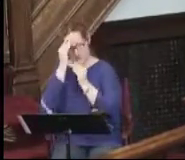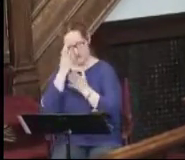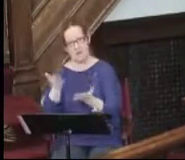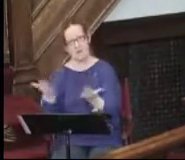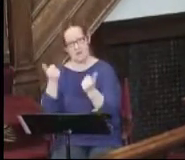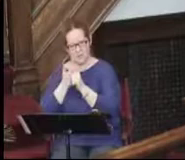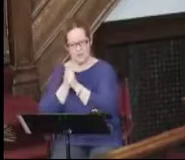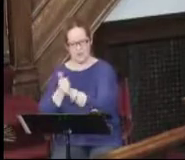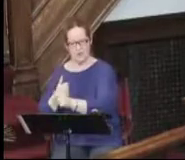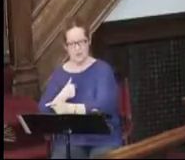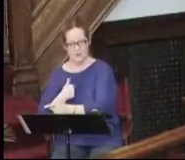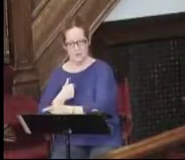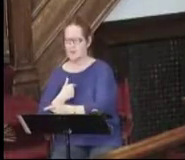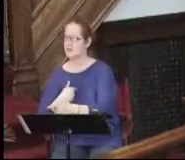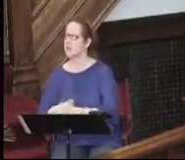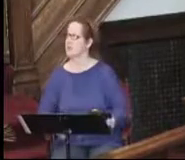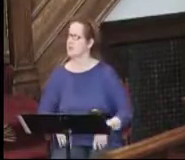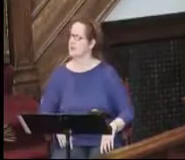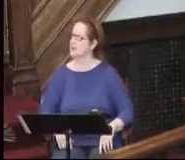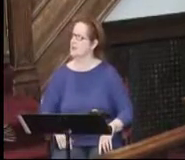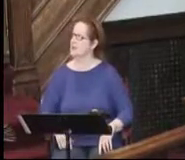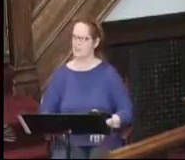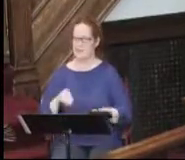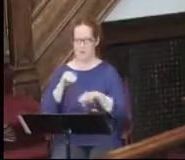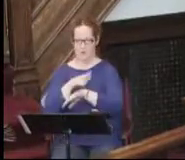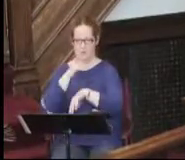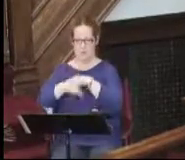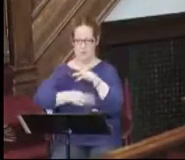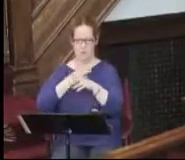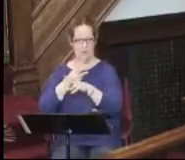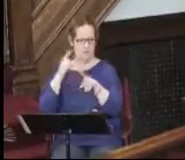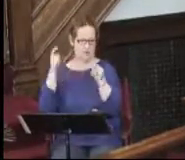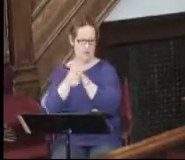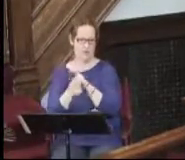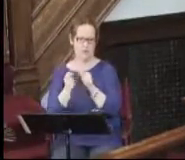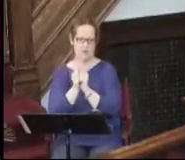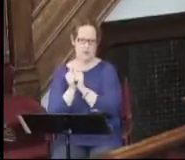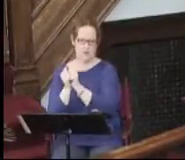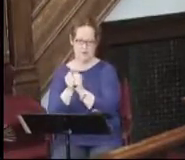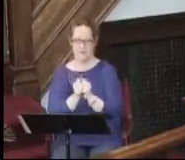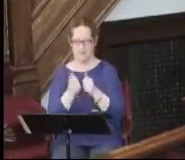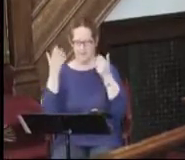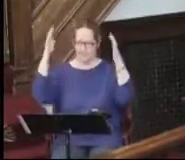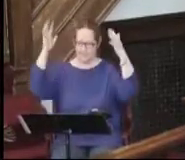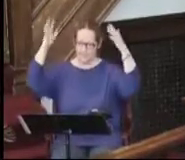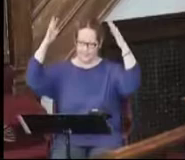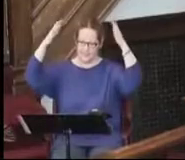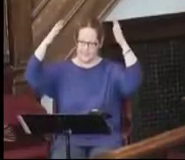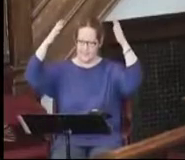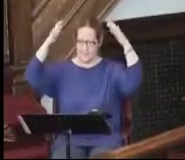follow me, and we'll change the world together. Amen.